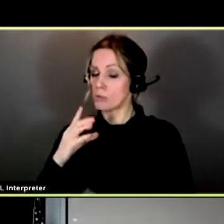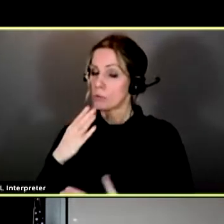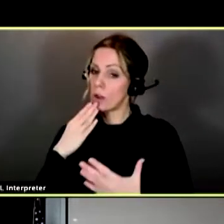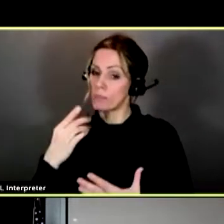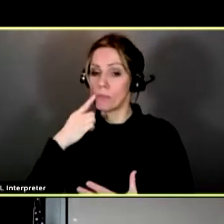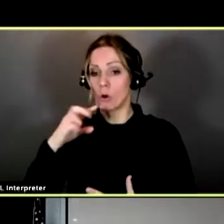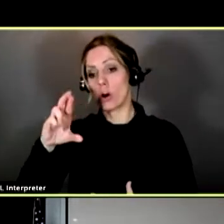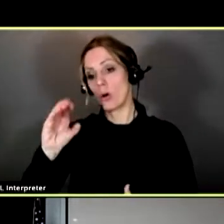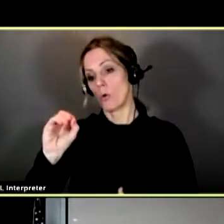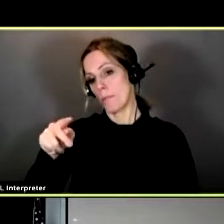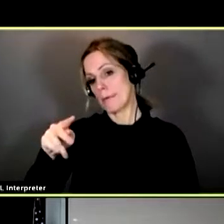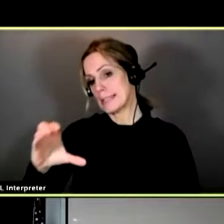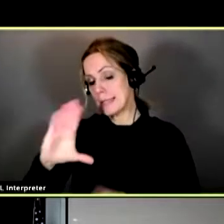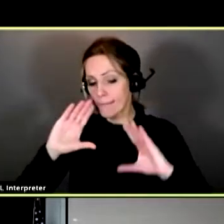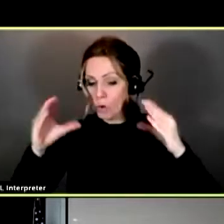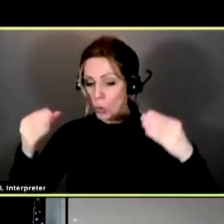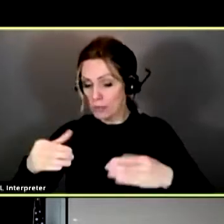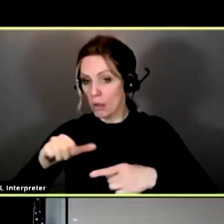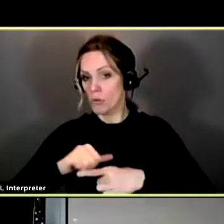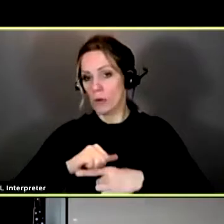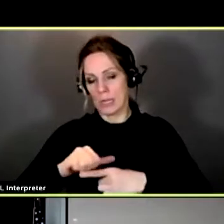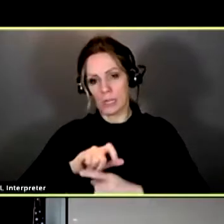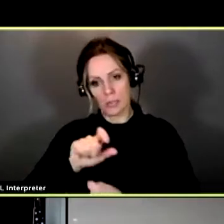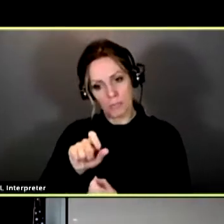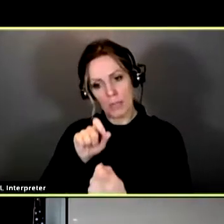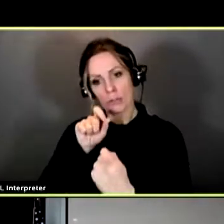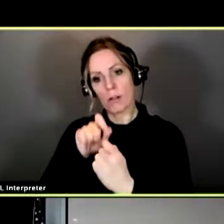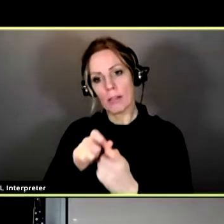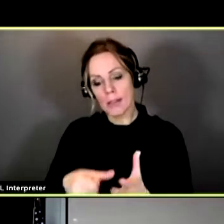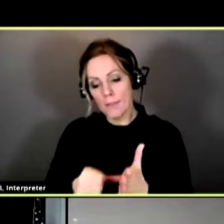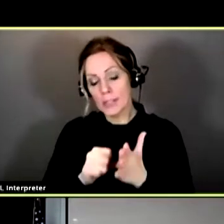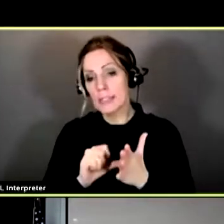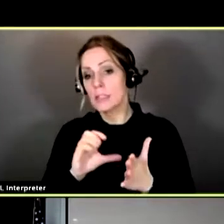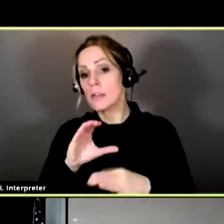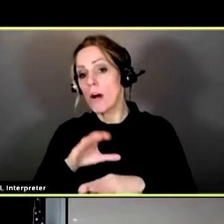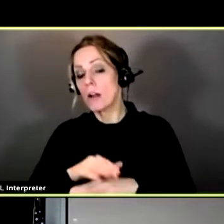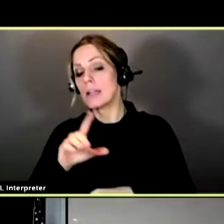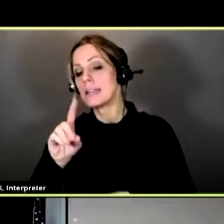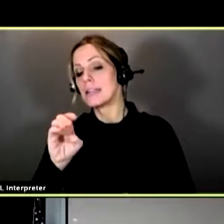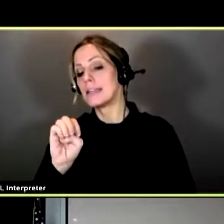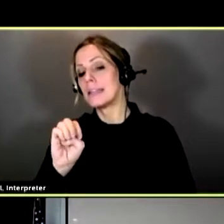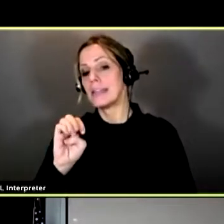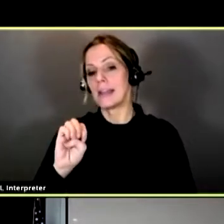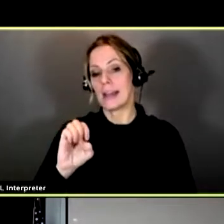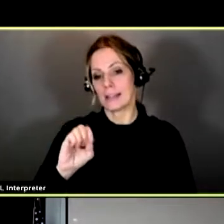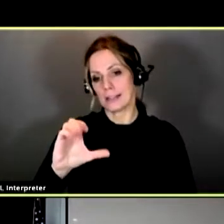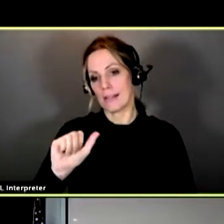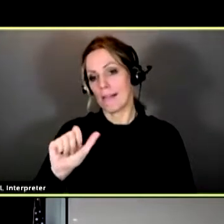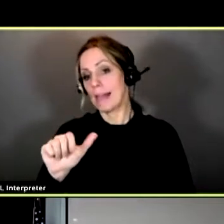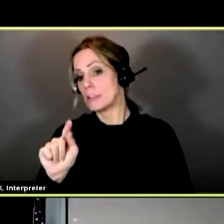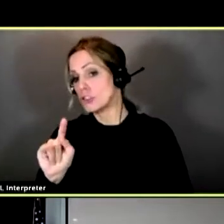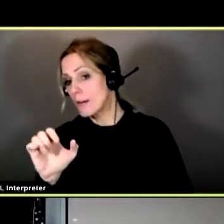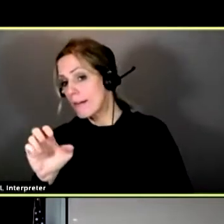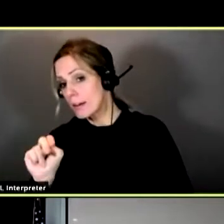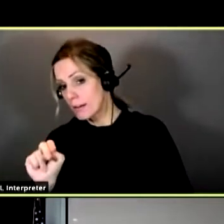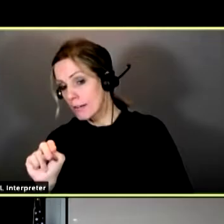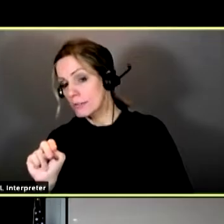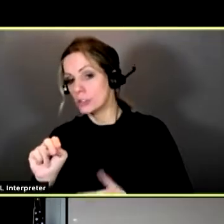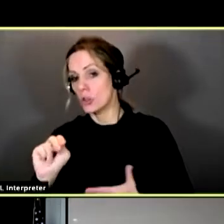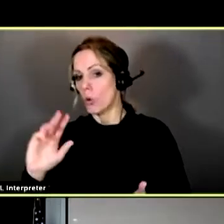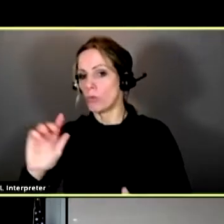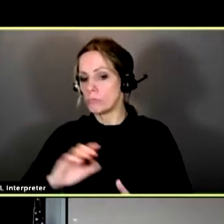on training, particularly its emphasis on de-escalation and crisis intervention. However, we share concern regarding